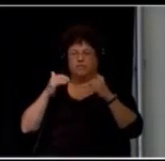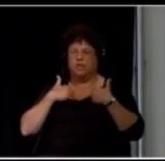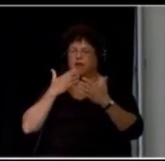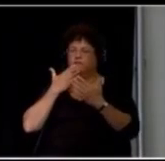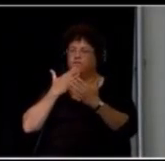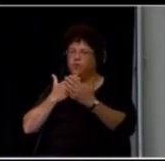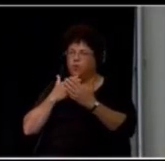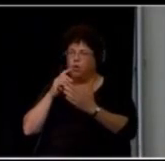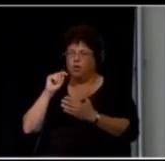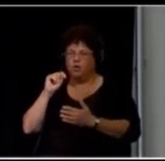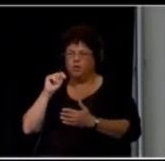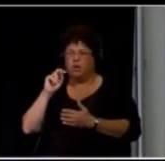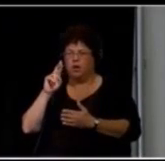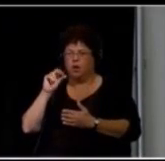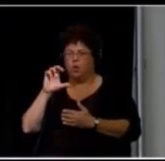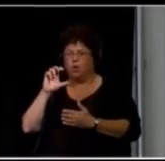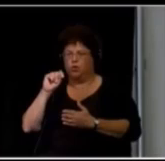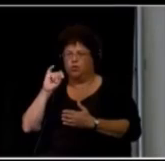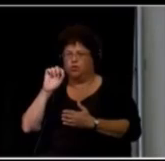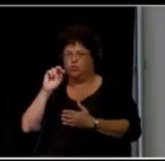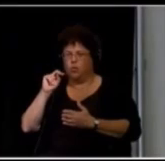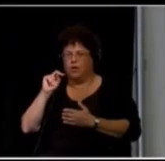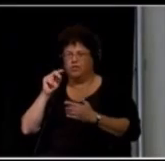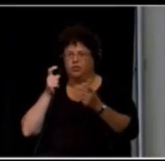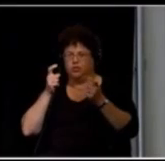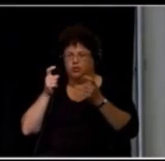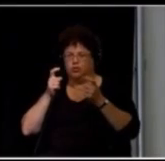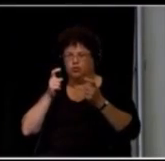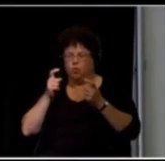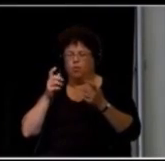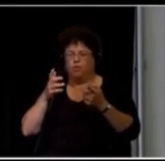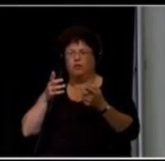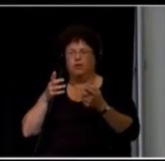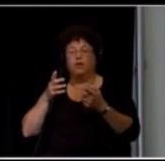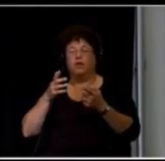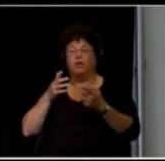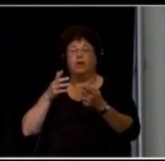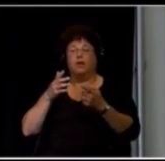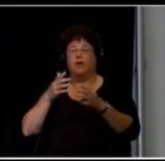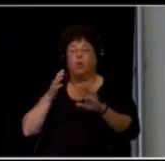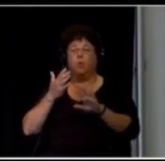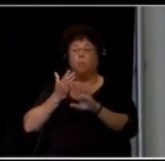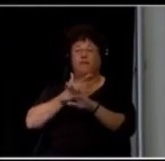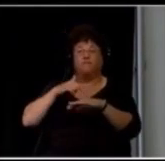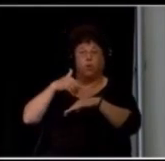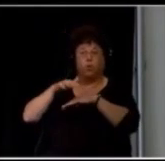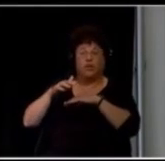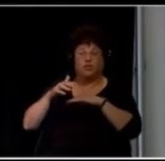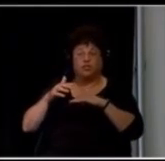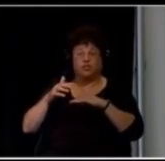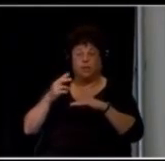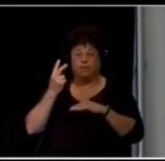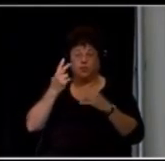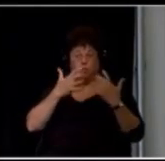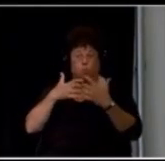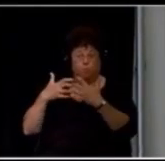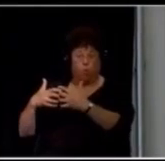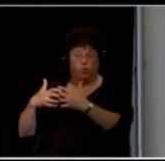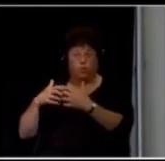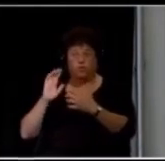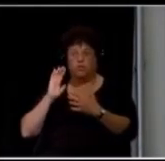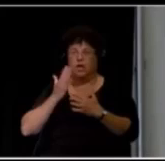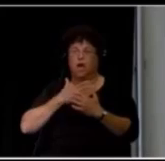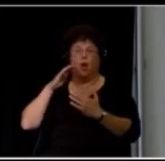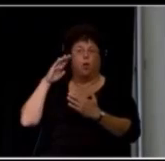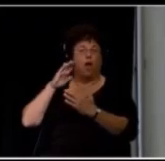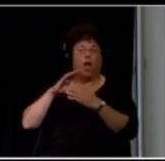very good traction control. Like, in fact, even before we were shipping the dual motor, our highest sales